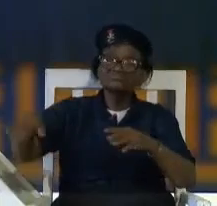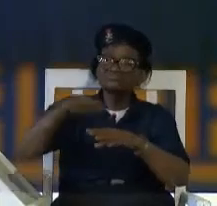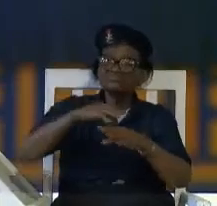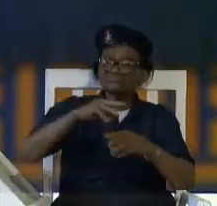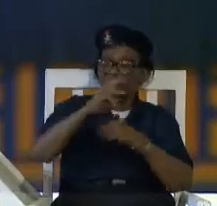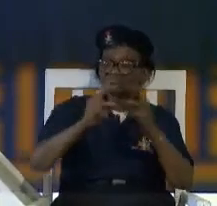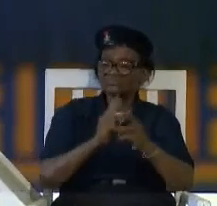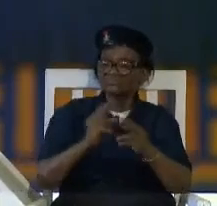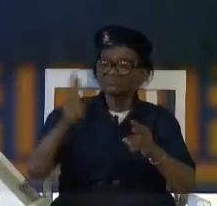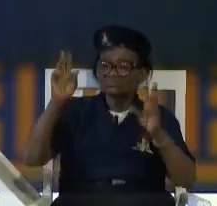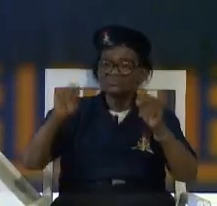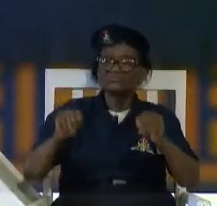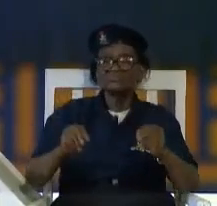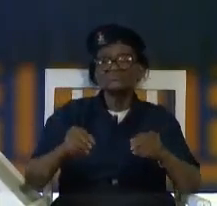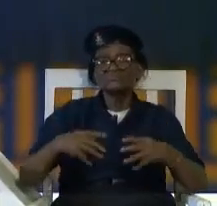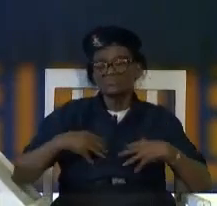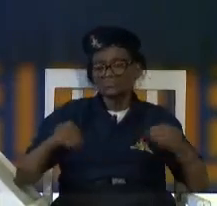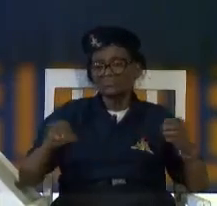cure.